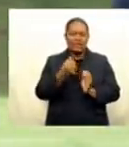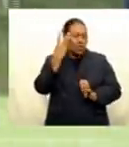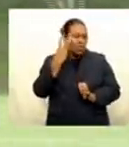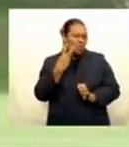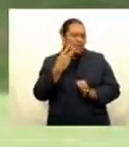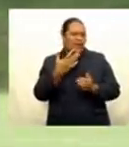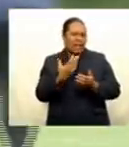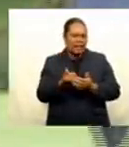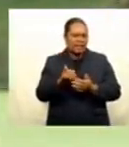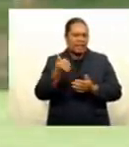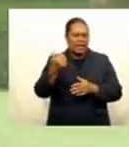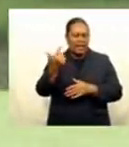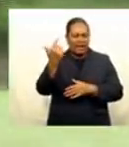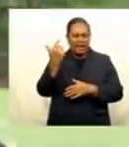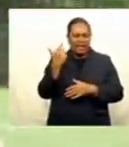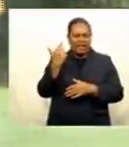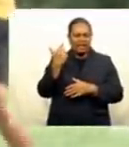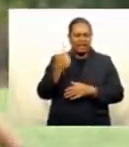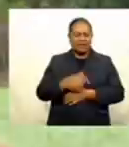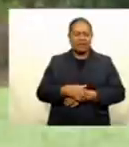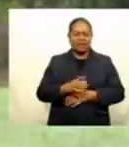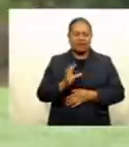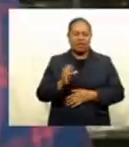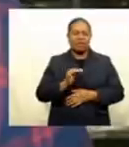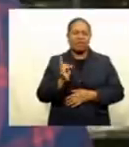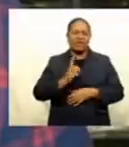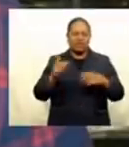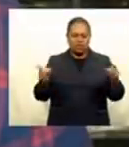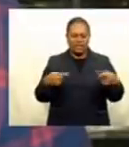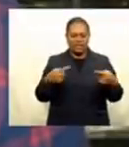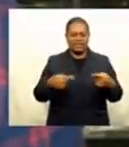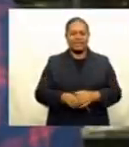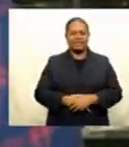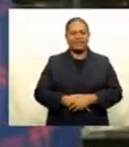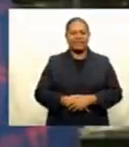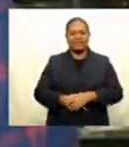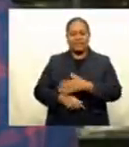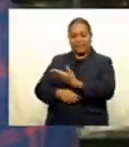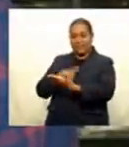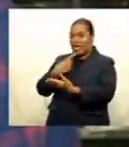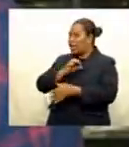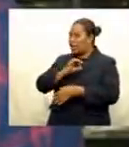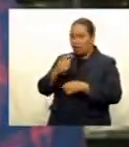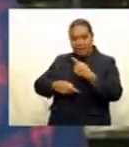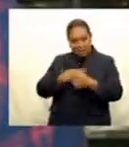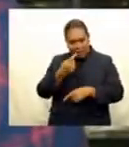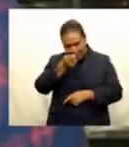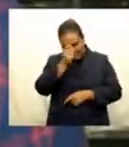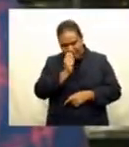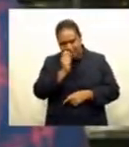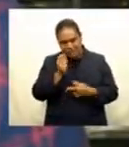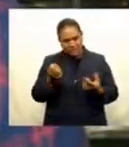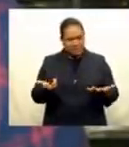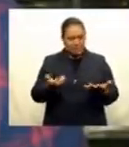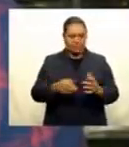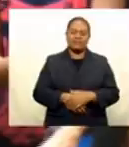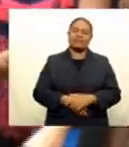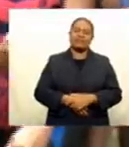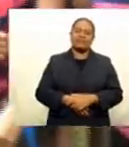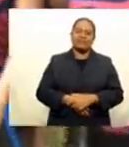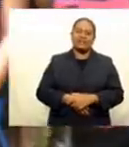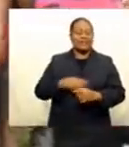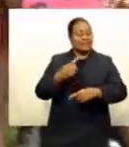lacking the competition needed for the next level. It's not just about the clubs themselves, but it's